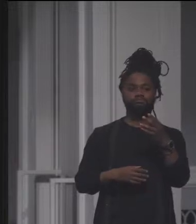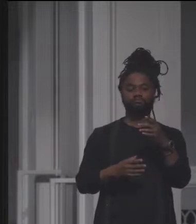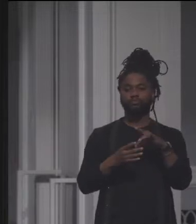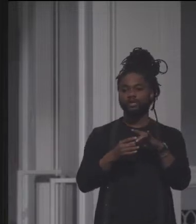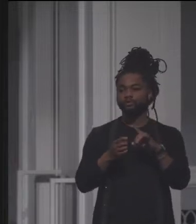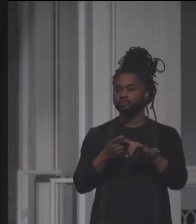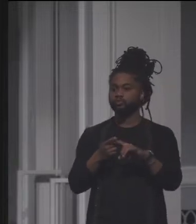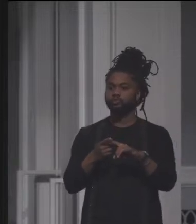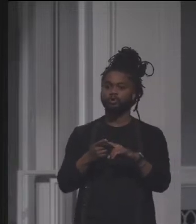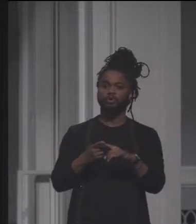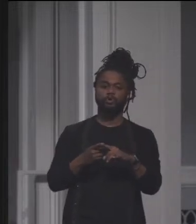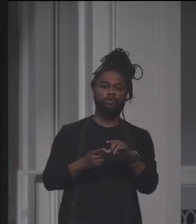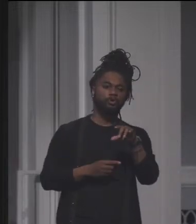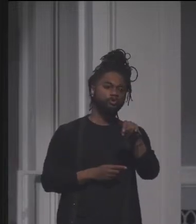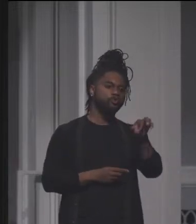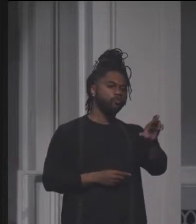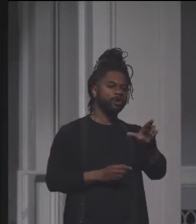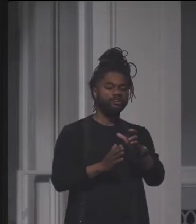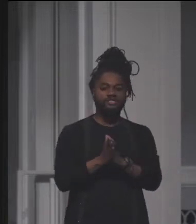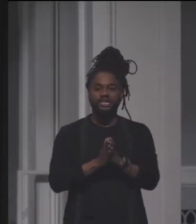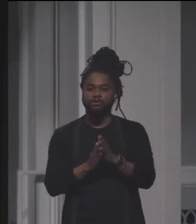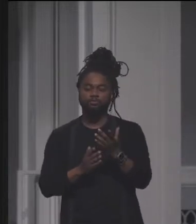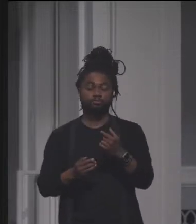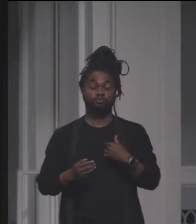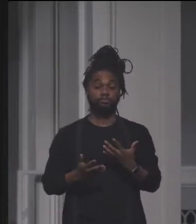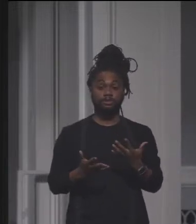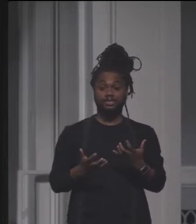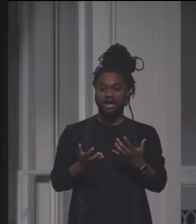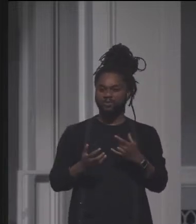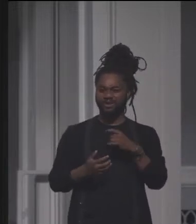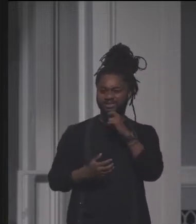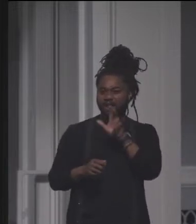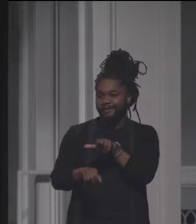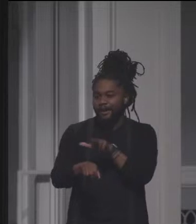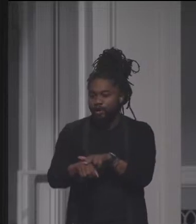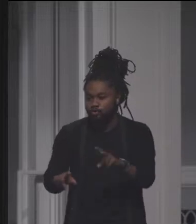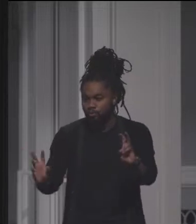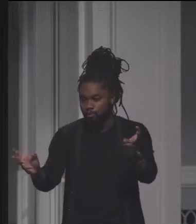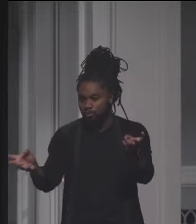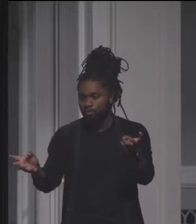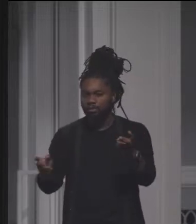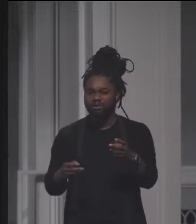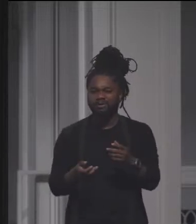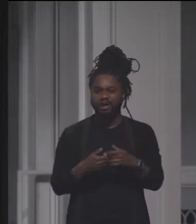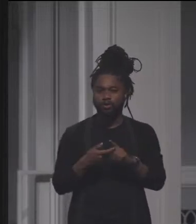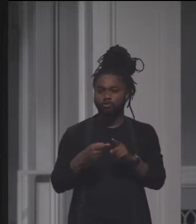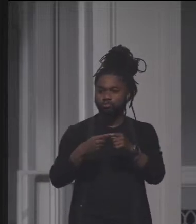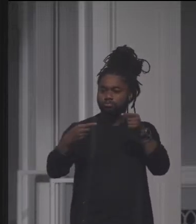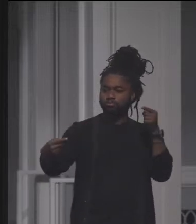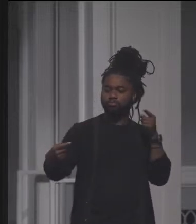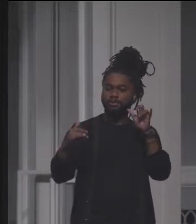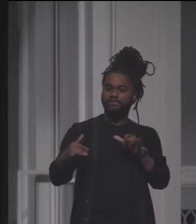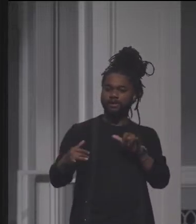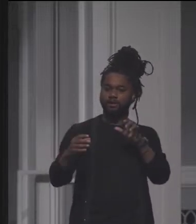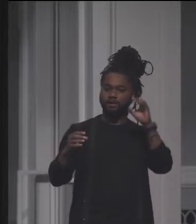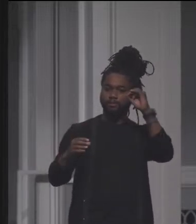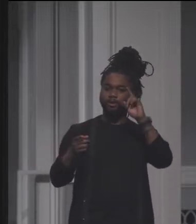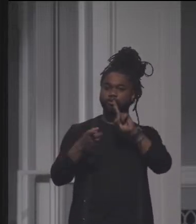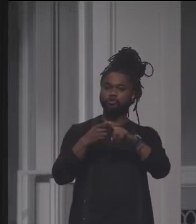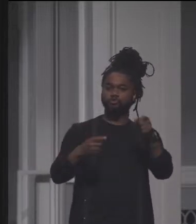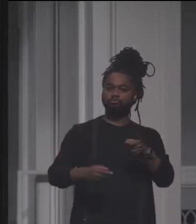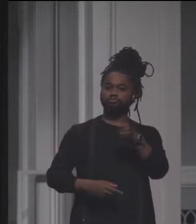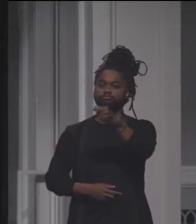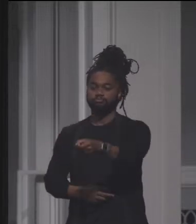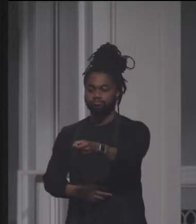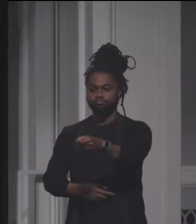being unnatural. So what better way to refute it than to put queer people in